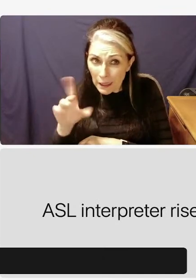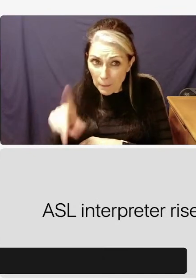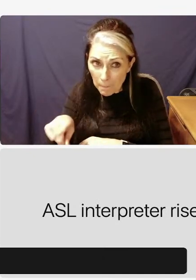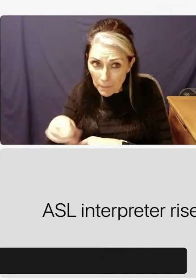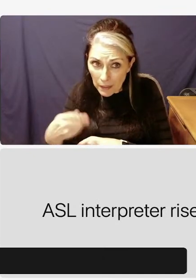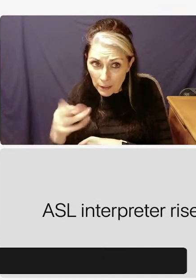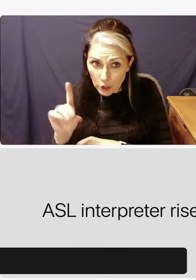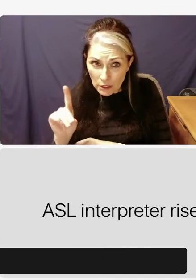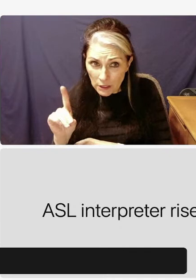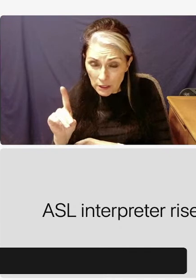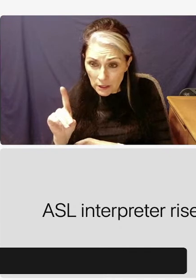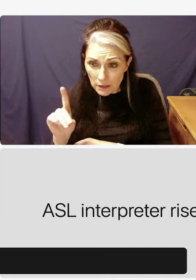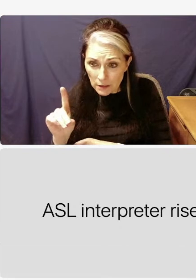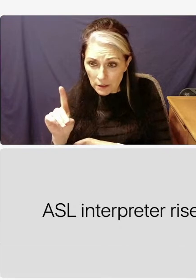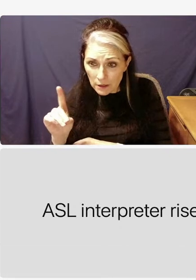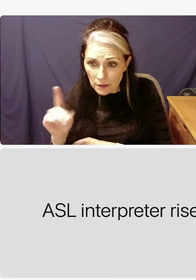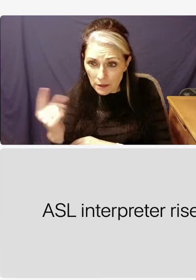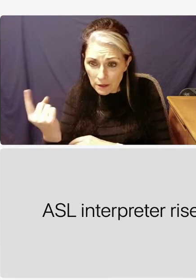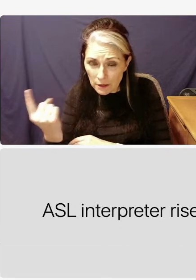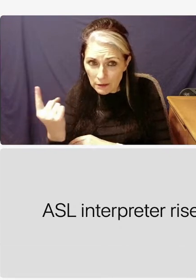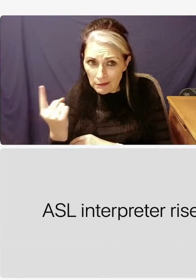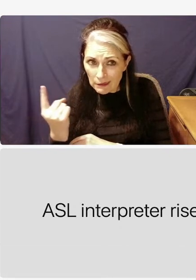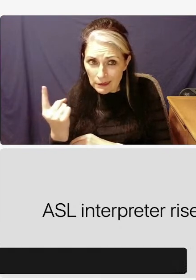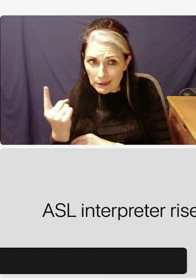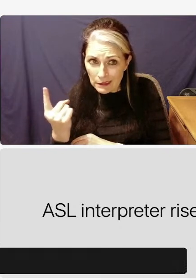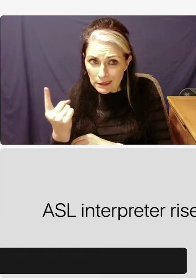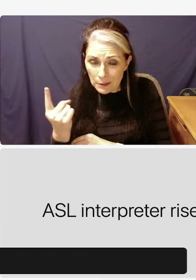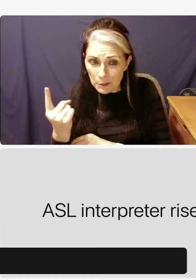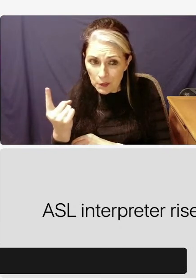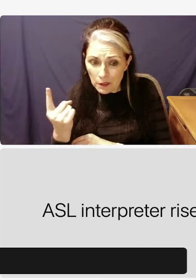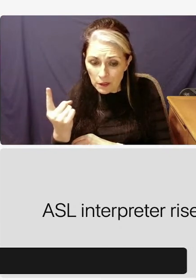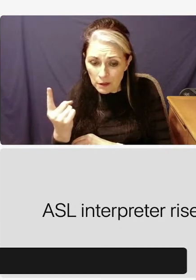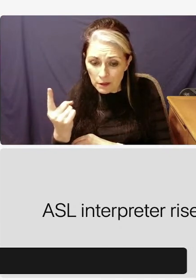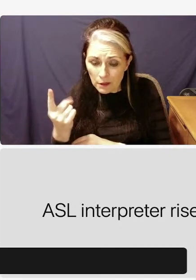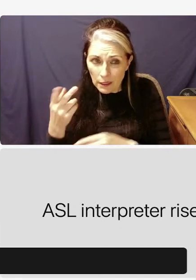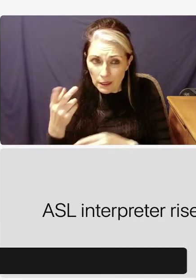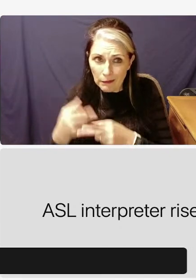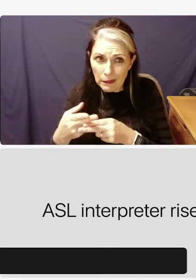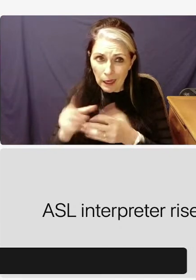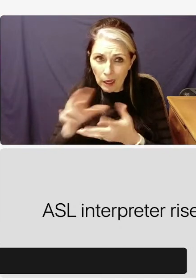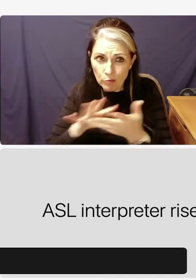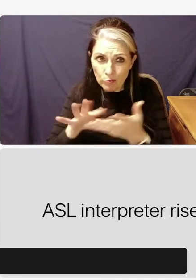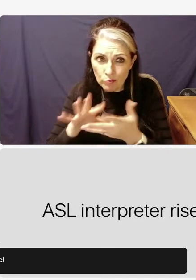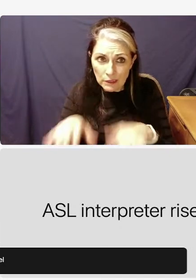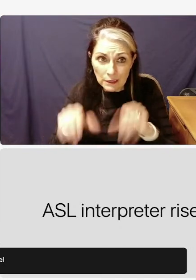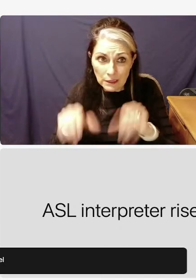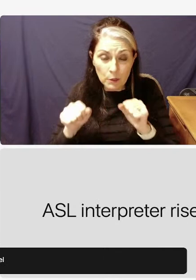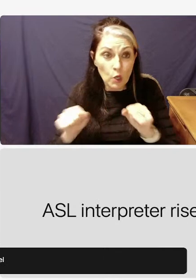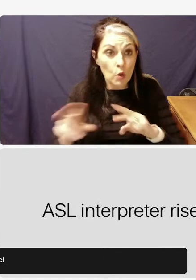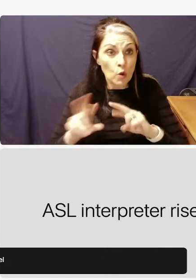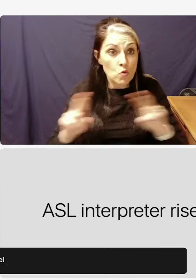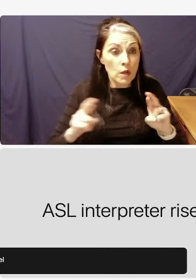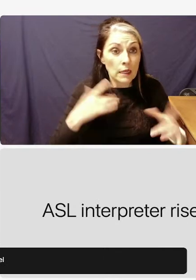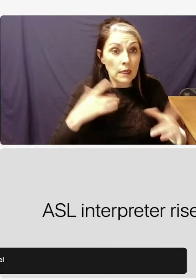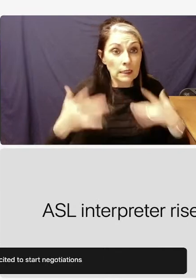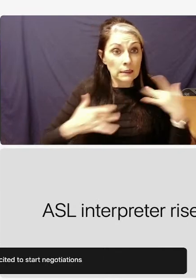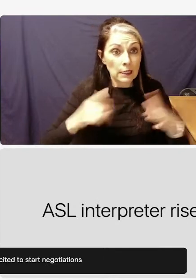mr daddy is taking over so we are um ready and excited to start negotiations